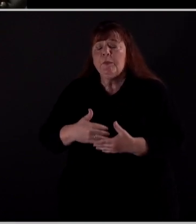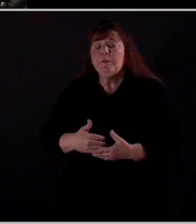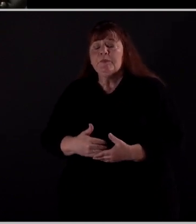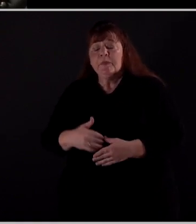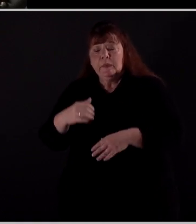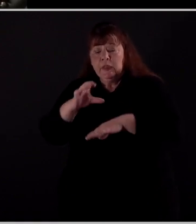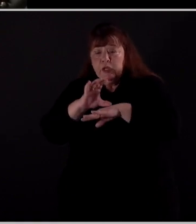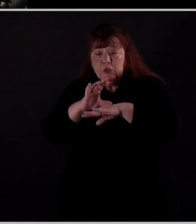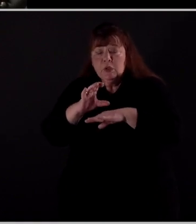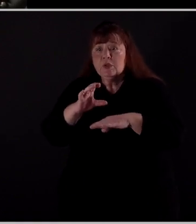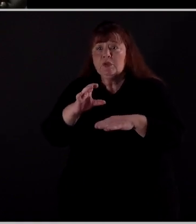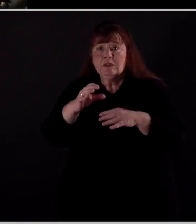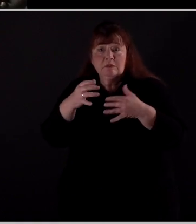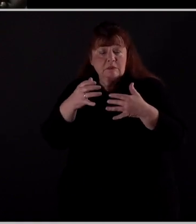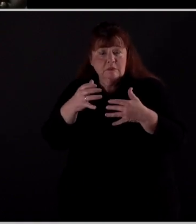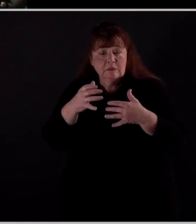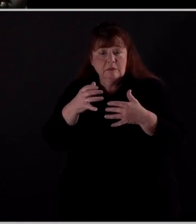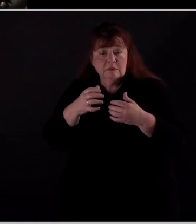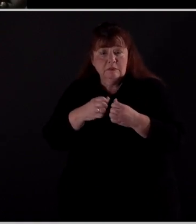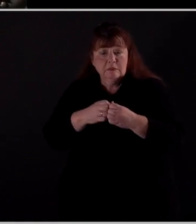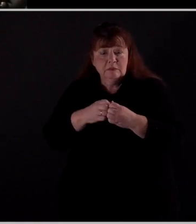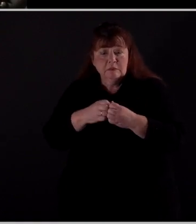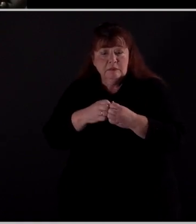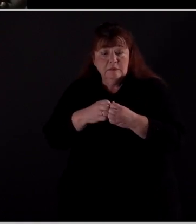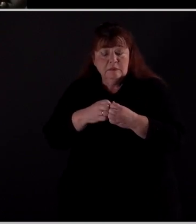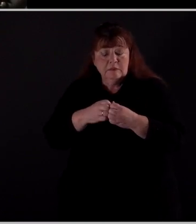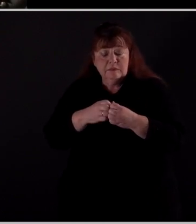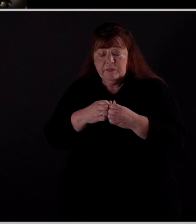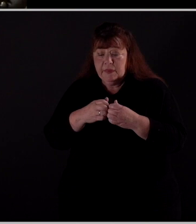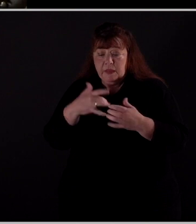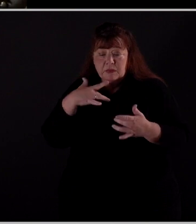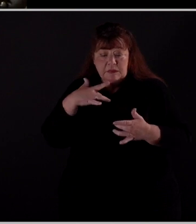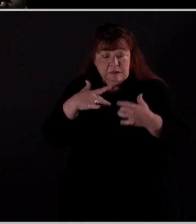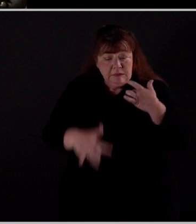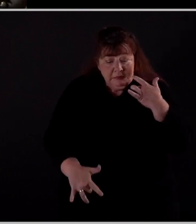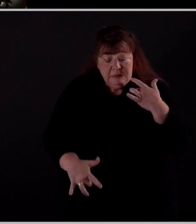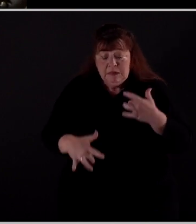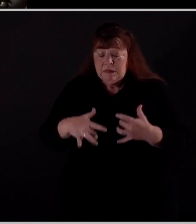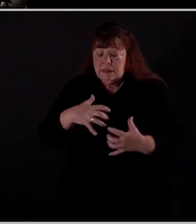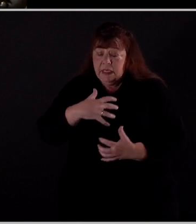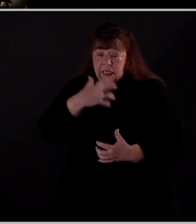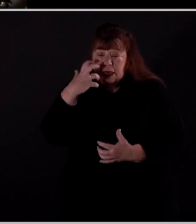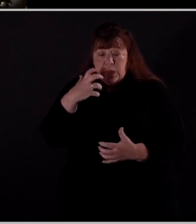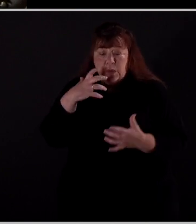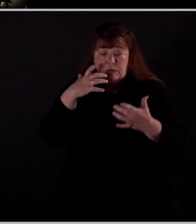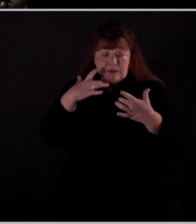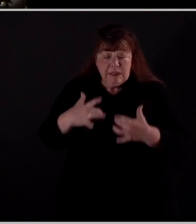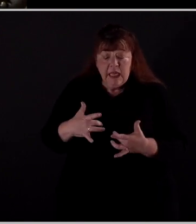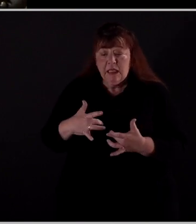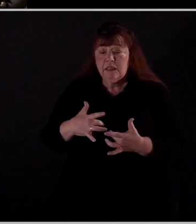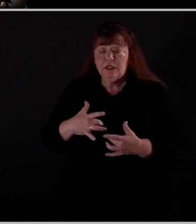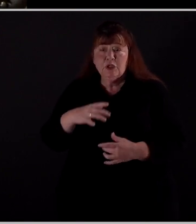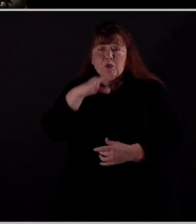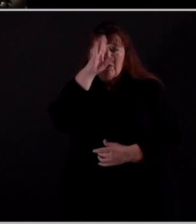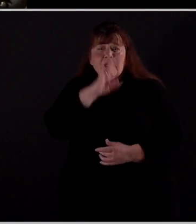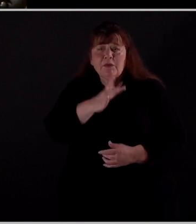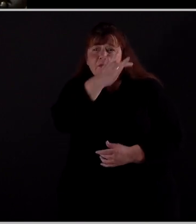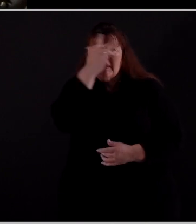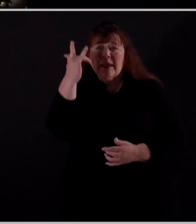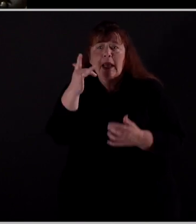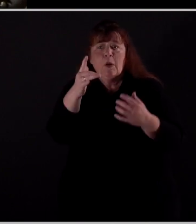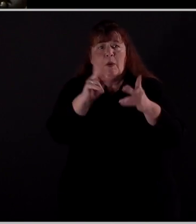in the depths of anger and sadness, you never forget how people show up for you in your times